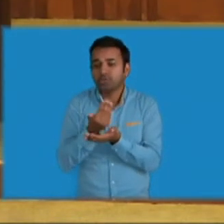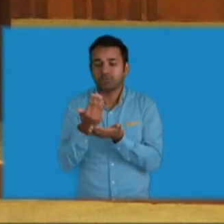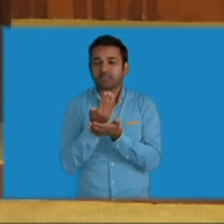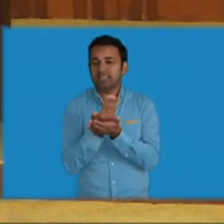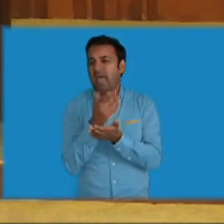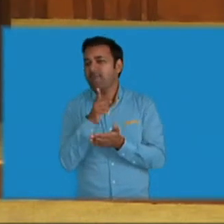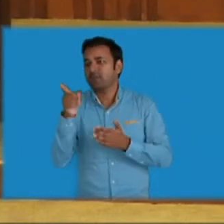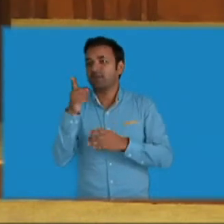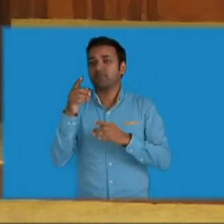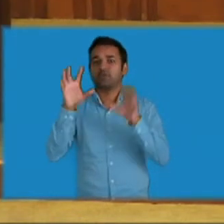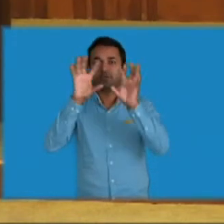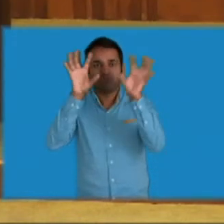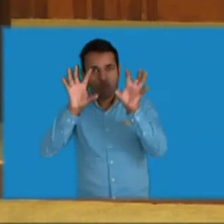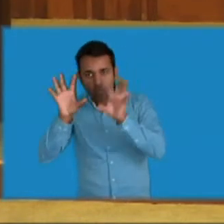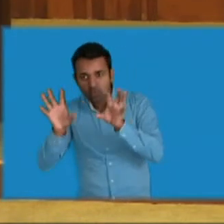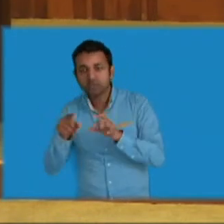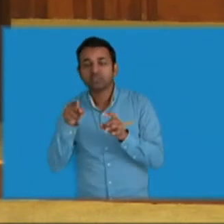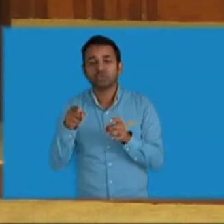together.